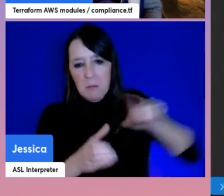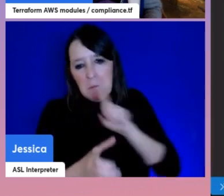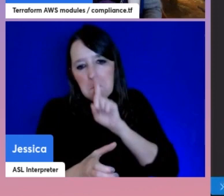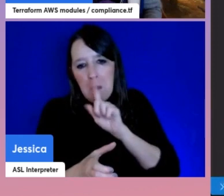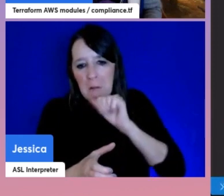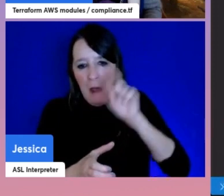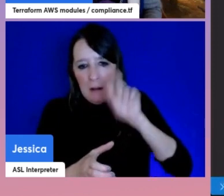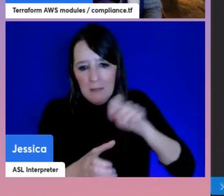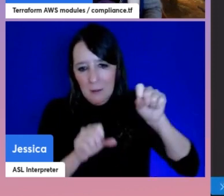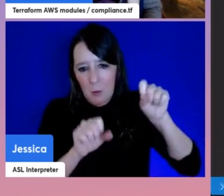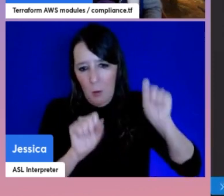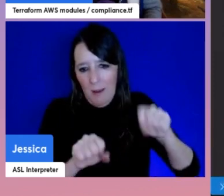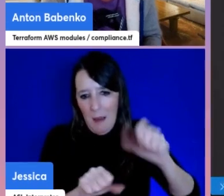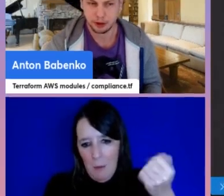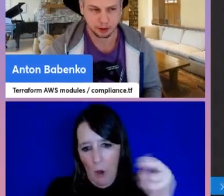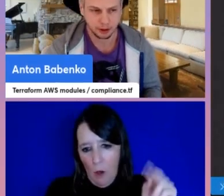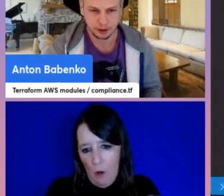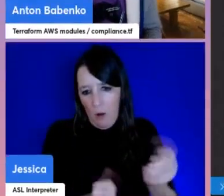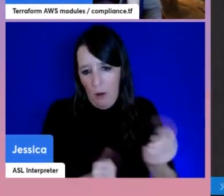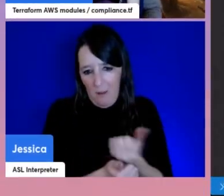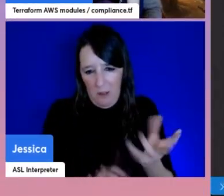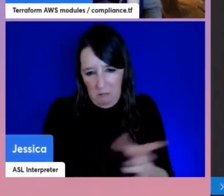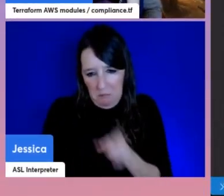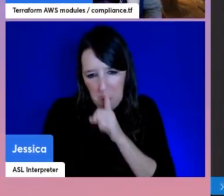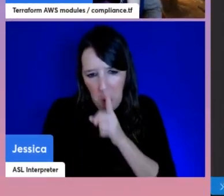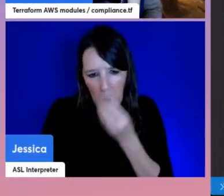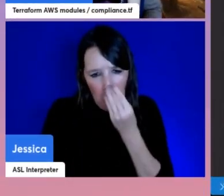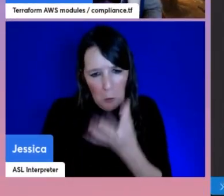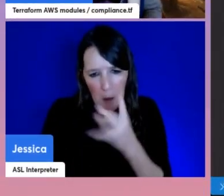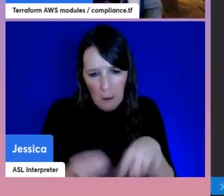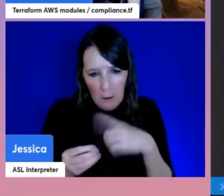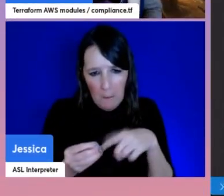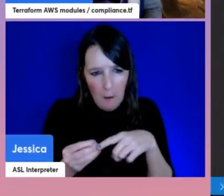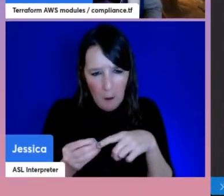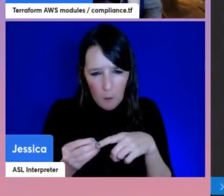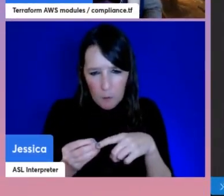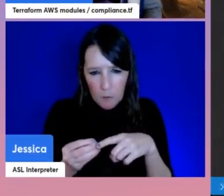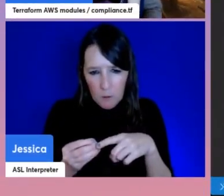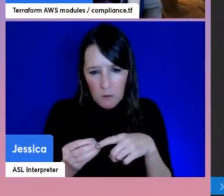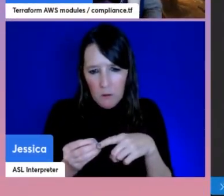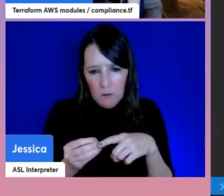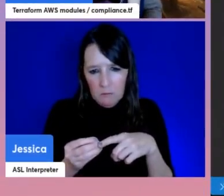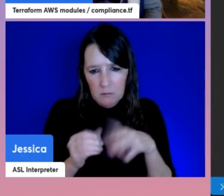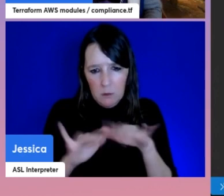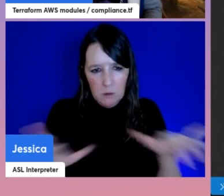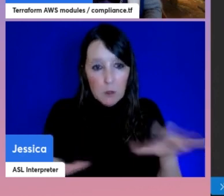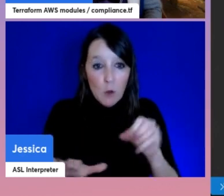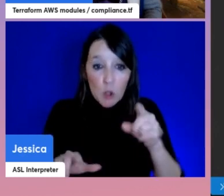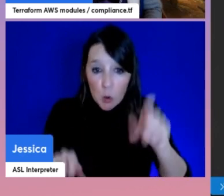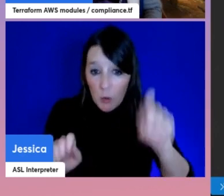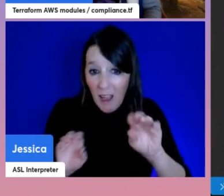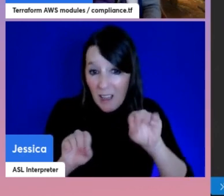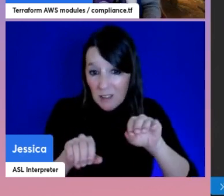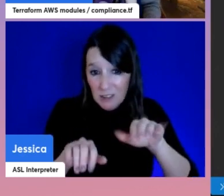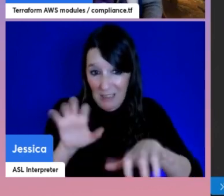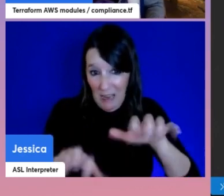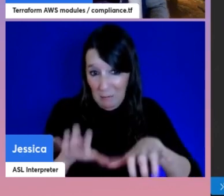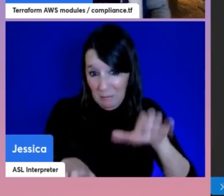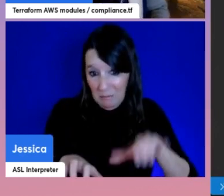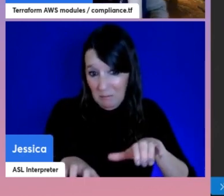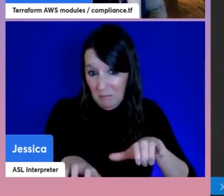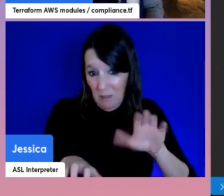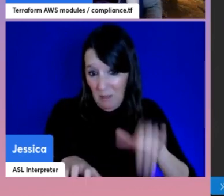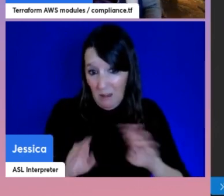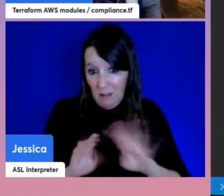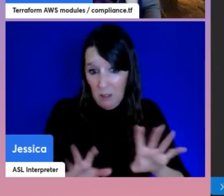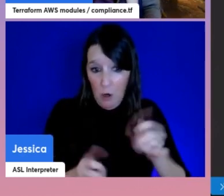these things. Like we don't care about login, versioning, and so on. So you can just explicitly specify check of skip and which